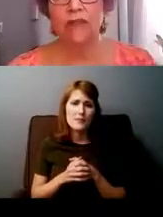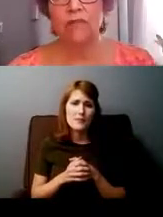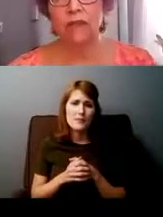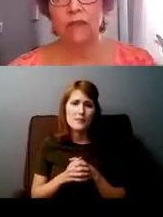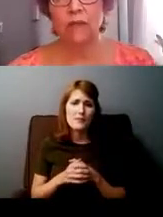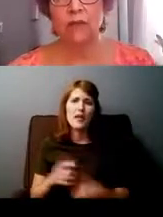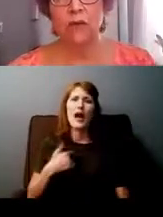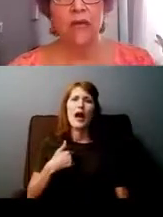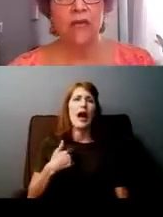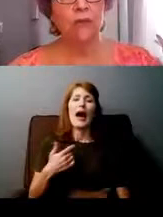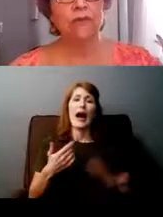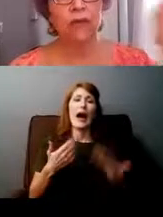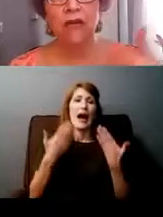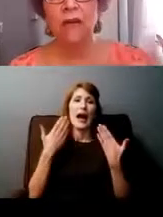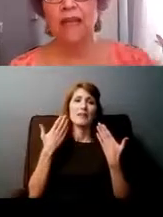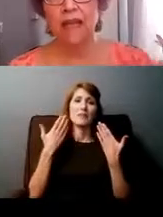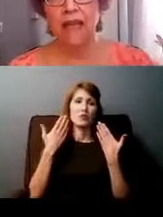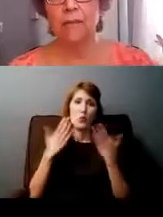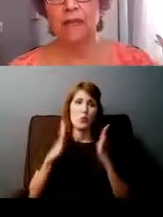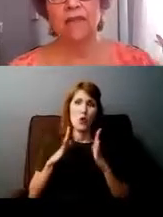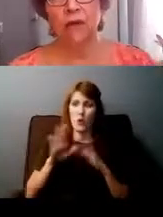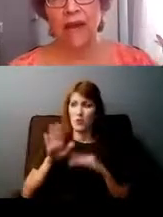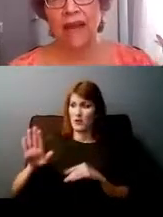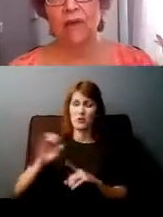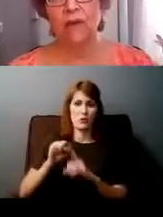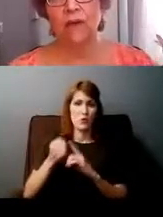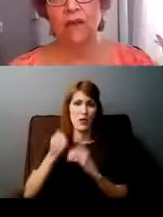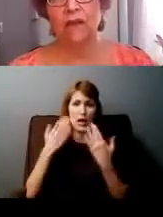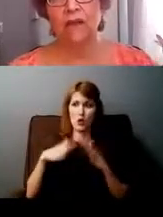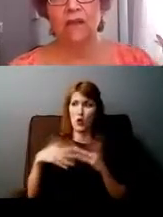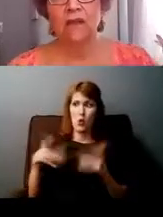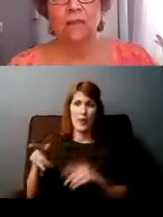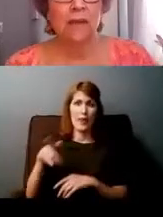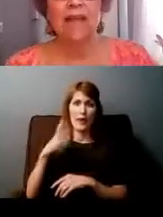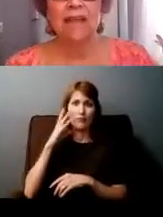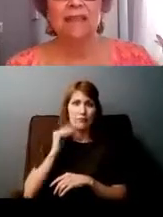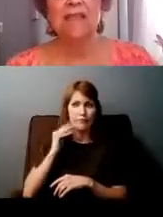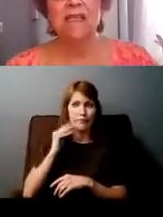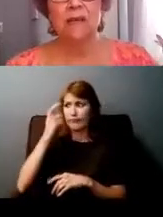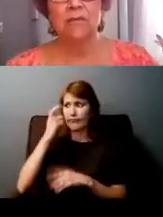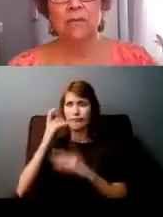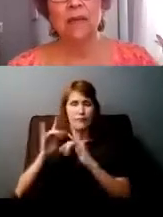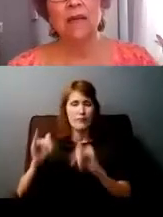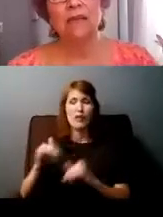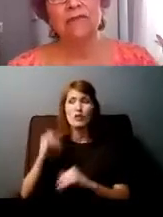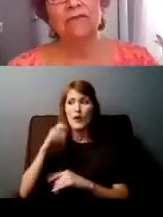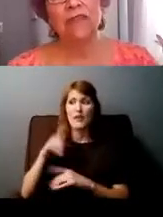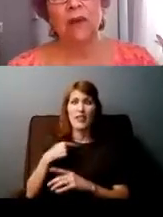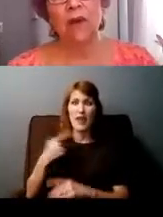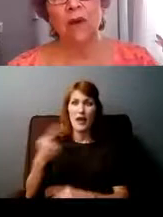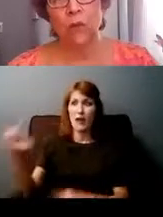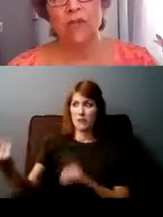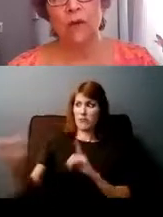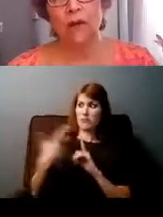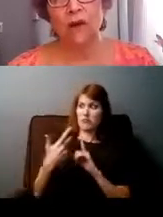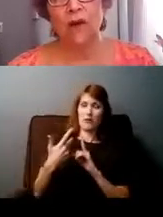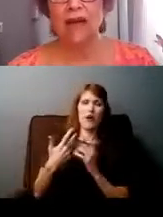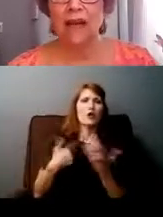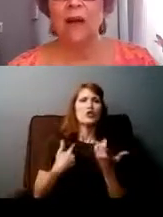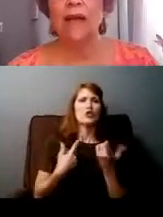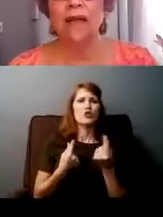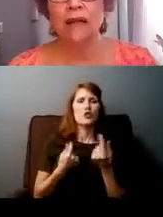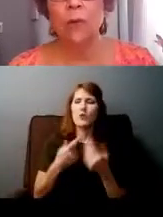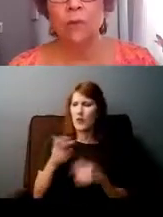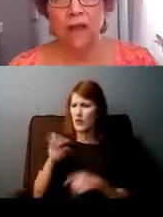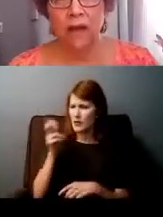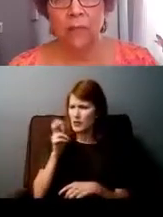know what they've been through. So if they're coming at me and they're angry, maybe I can listen. Maybe I can figure out what's going on and